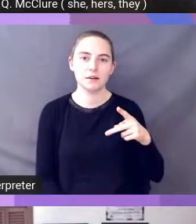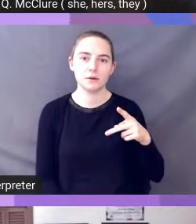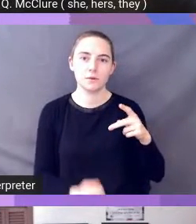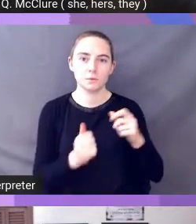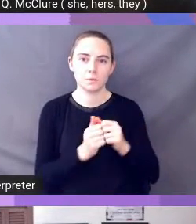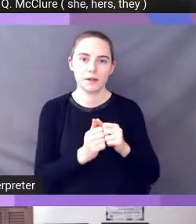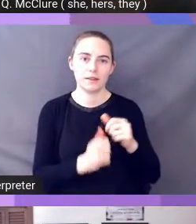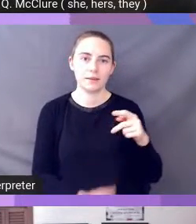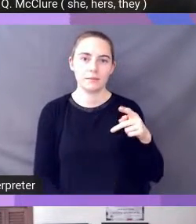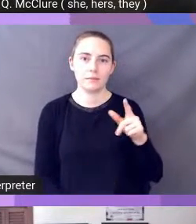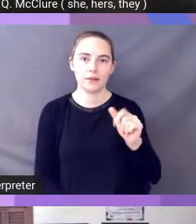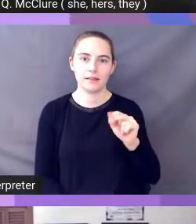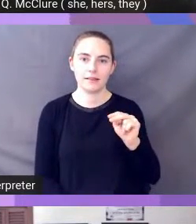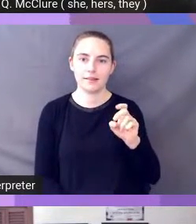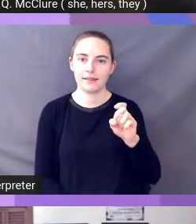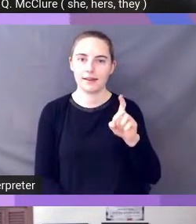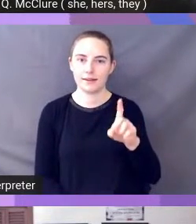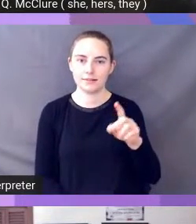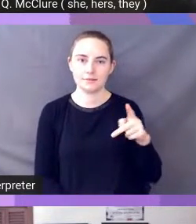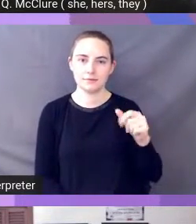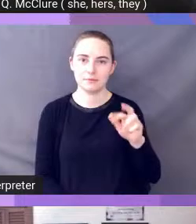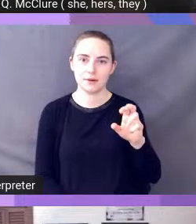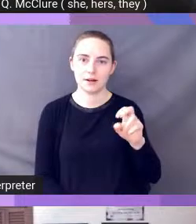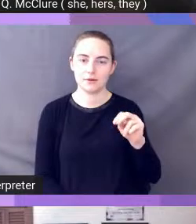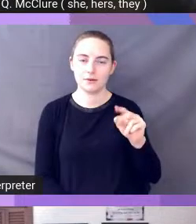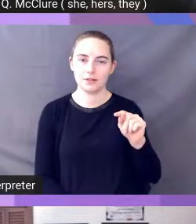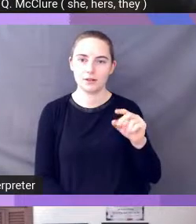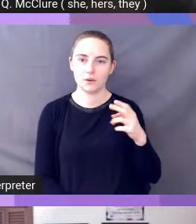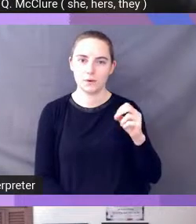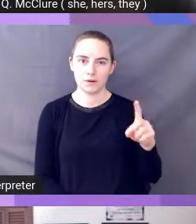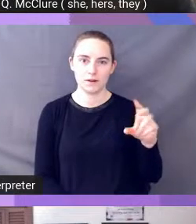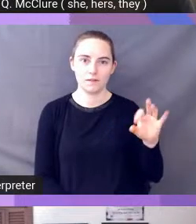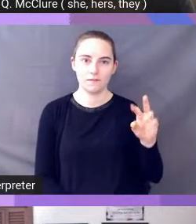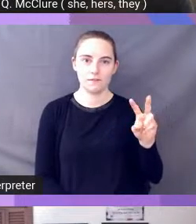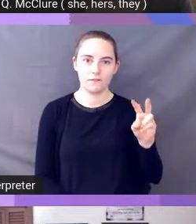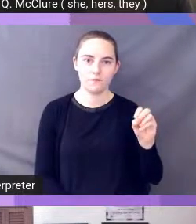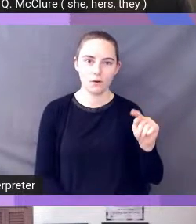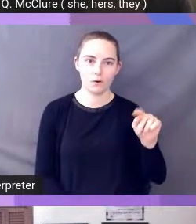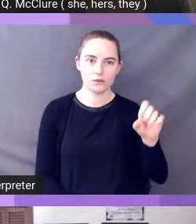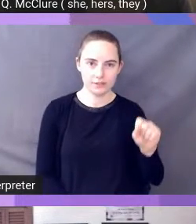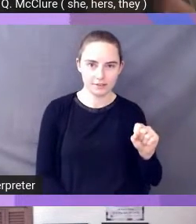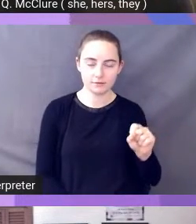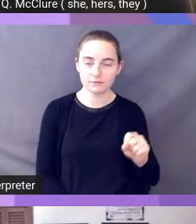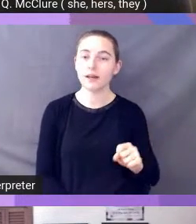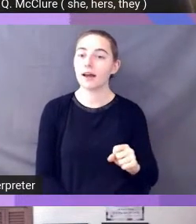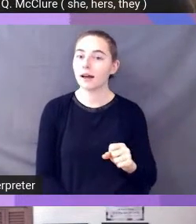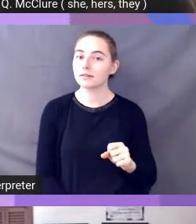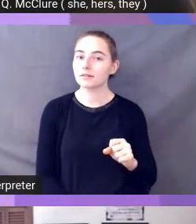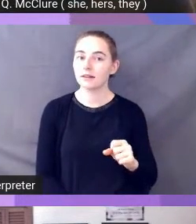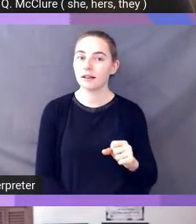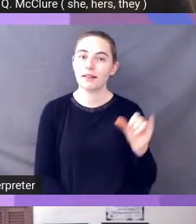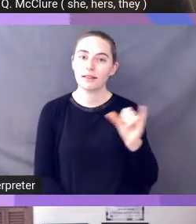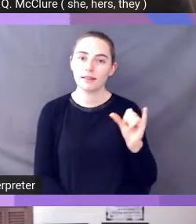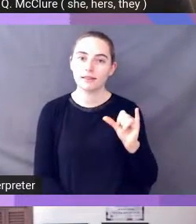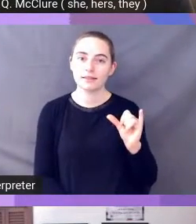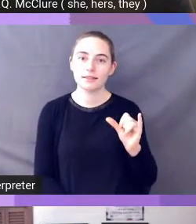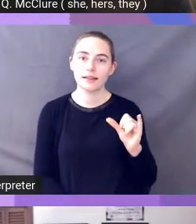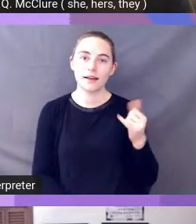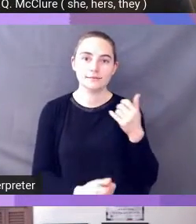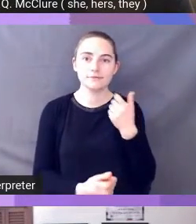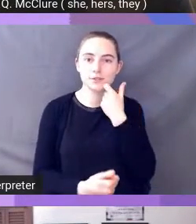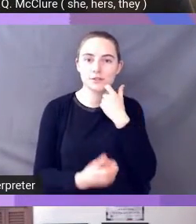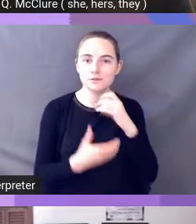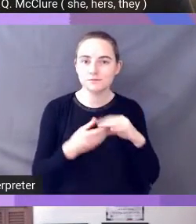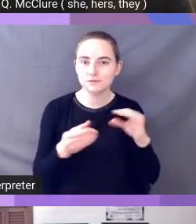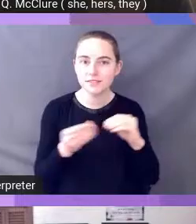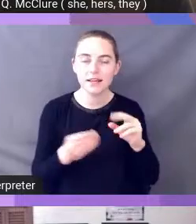can make sure you check out, as Lucy already said, the opening of Nasty Women Connecticut on March 15th. We're going to be sharing it on our Facebook, so